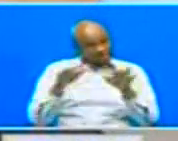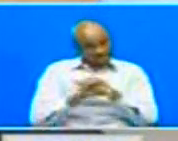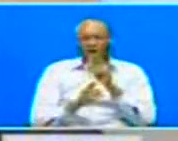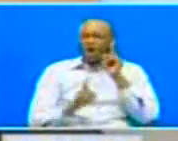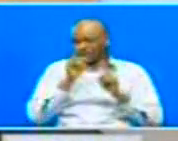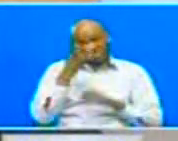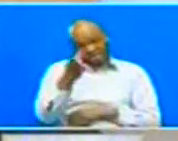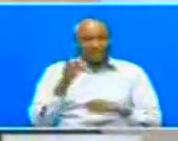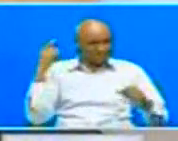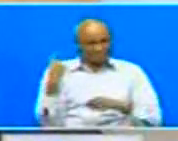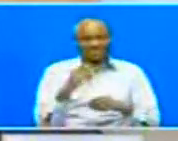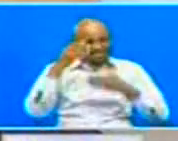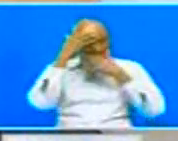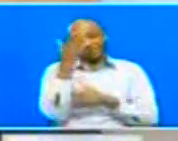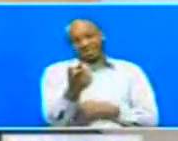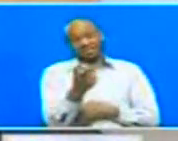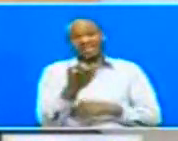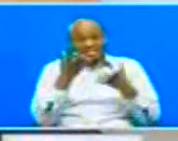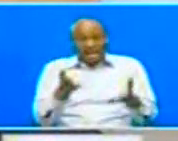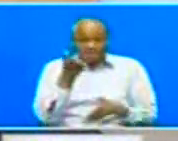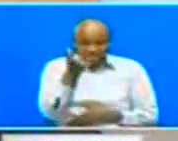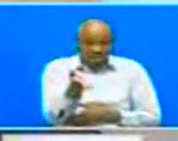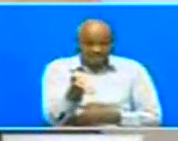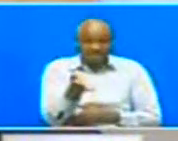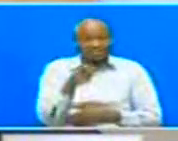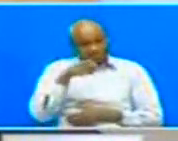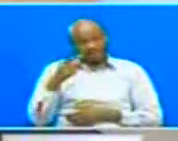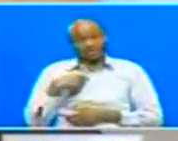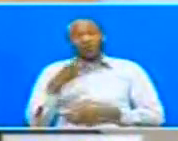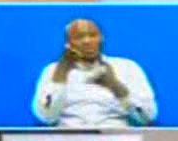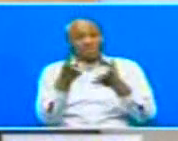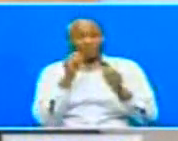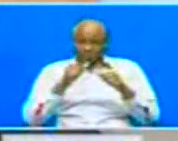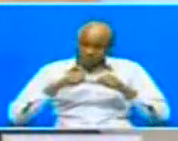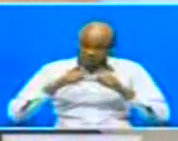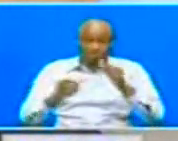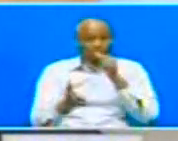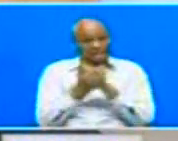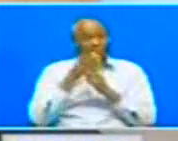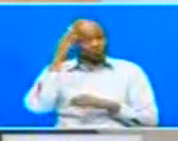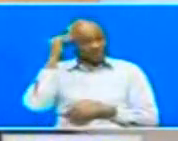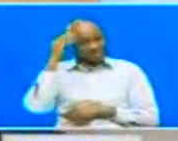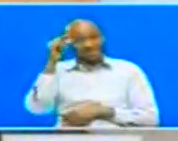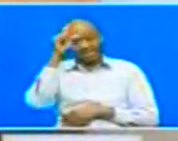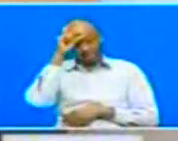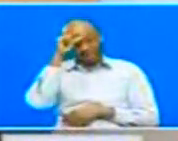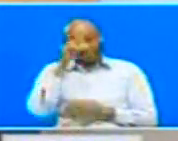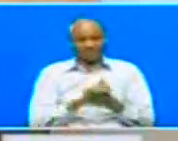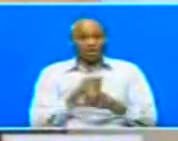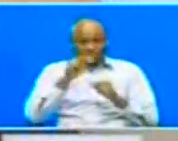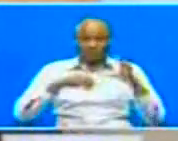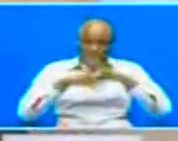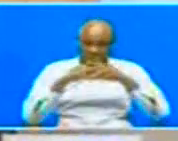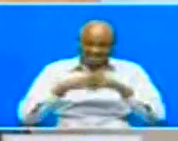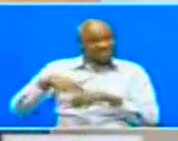the point about them being there, it continues to be important to be part of AMISOM so that we can continue to help the Somali national government to create